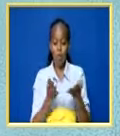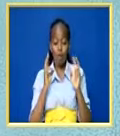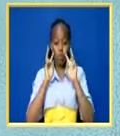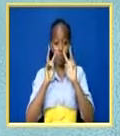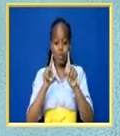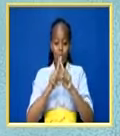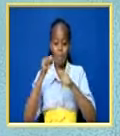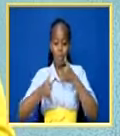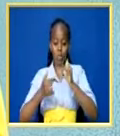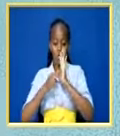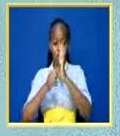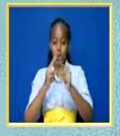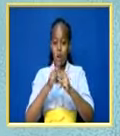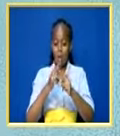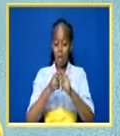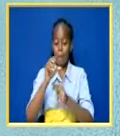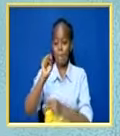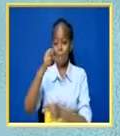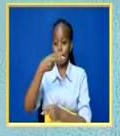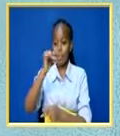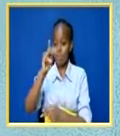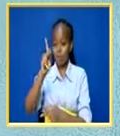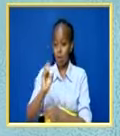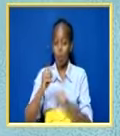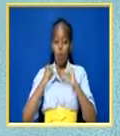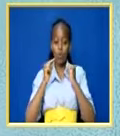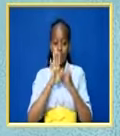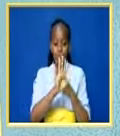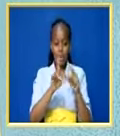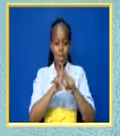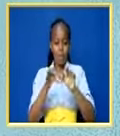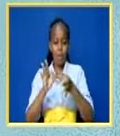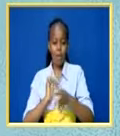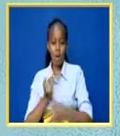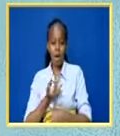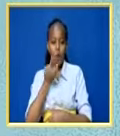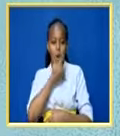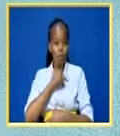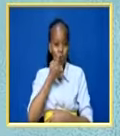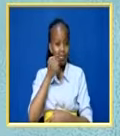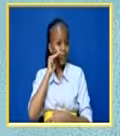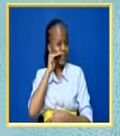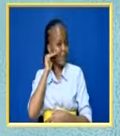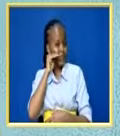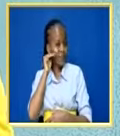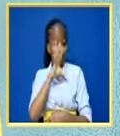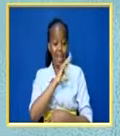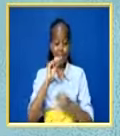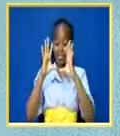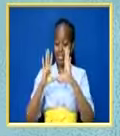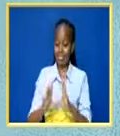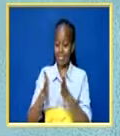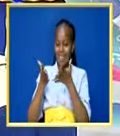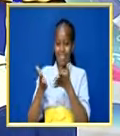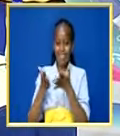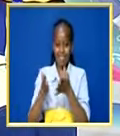the show. My name is Wanjiku Karaoke, but you can call me Shiko. Our sign language interpreter's name is Maureen Juguna, and on my